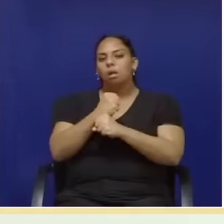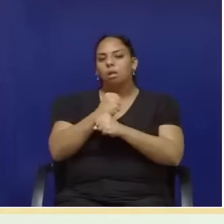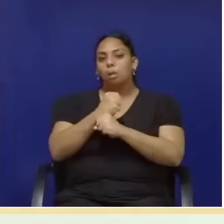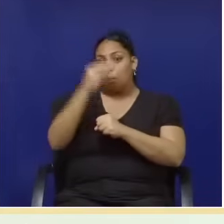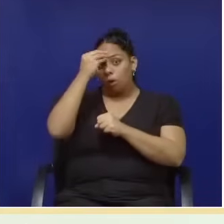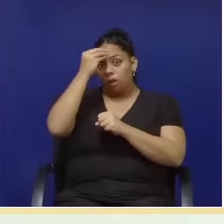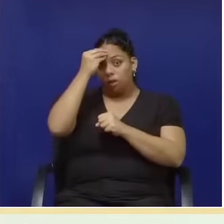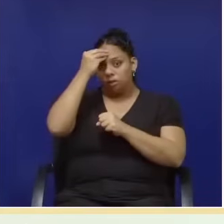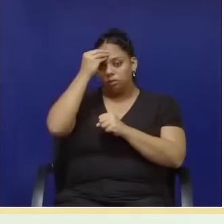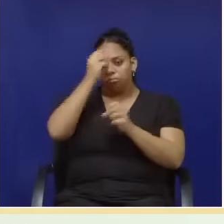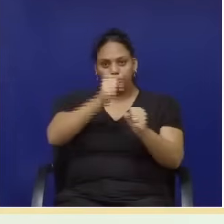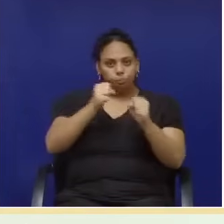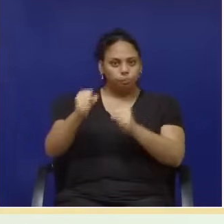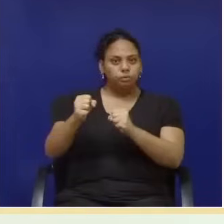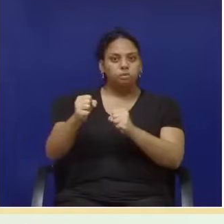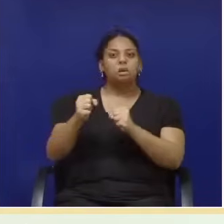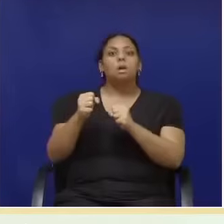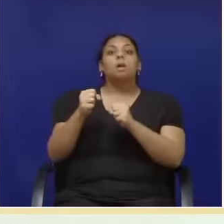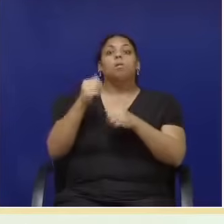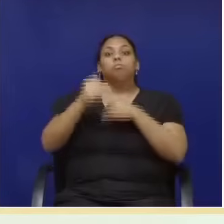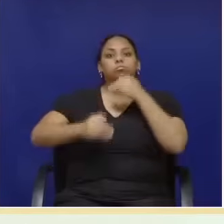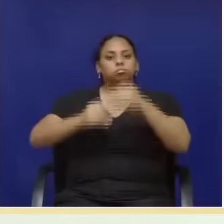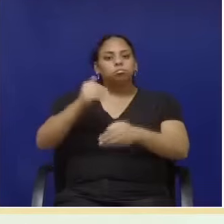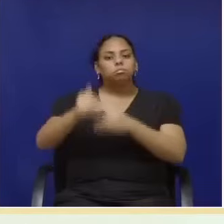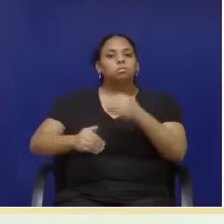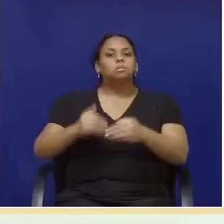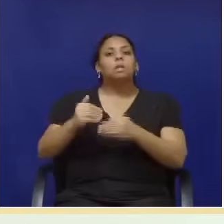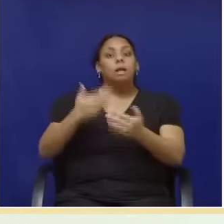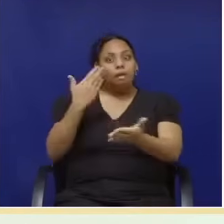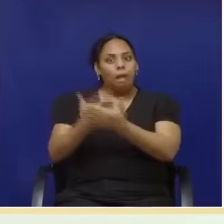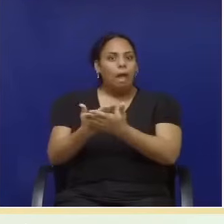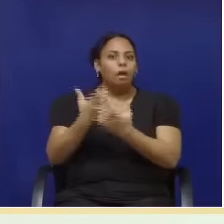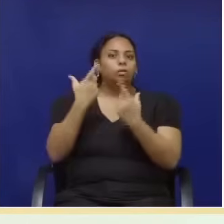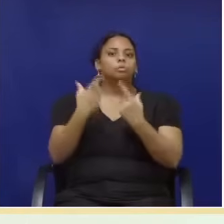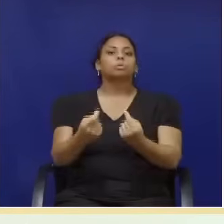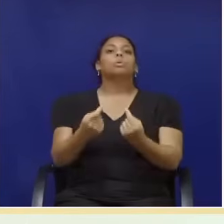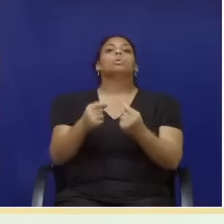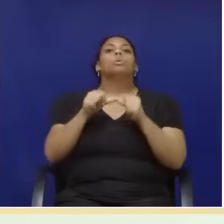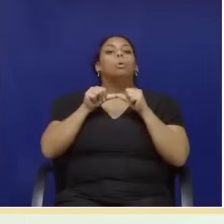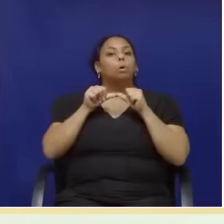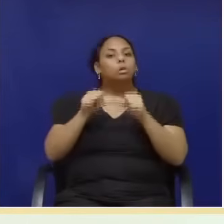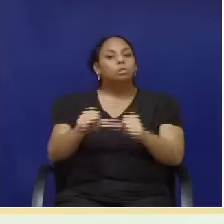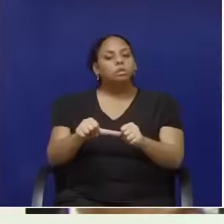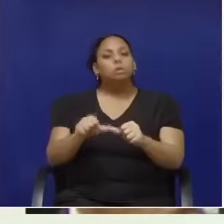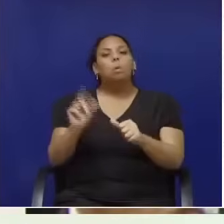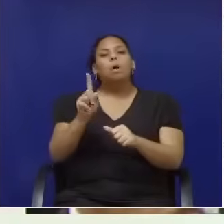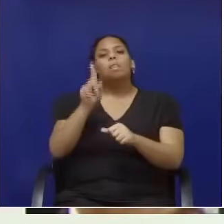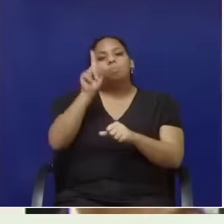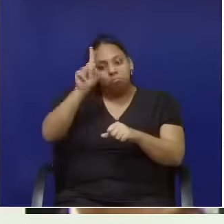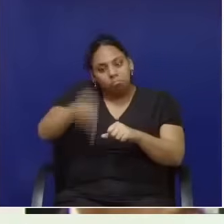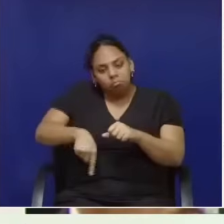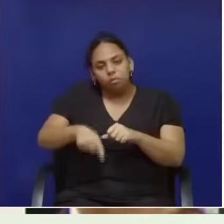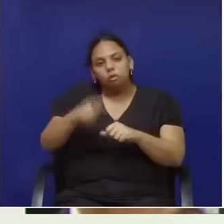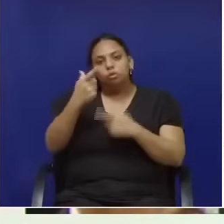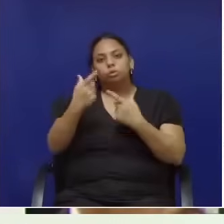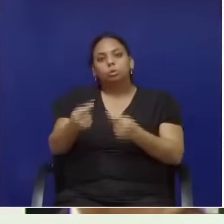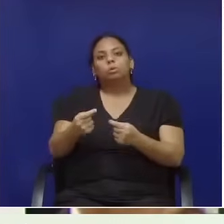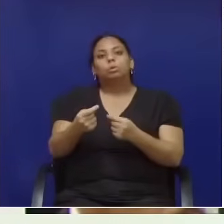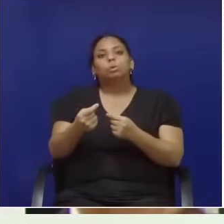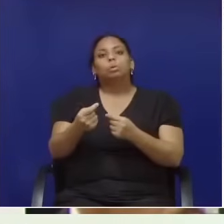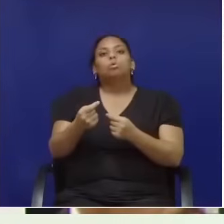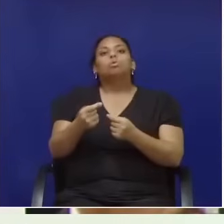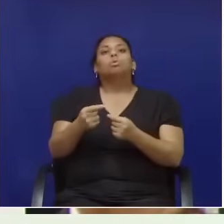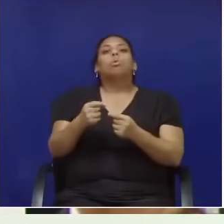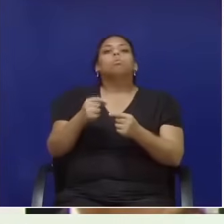itself remains stable, operational, and capable to continue doing what they must do, combating